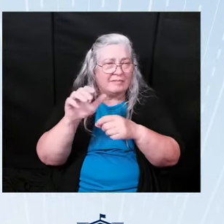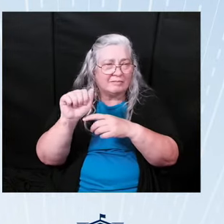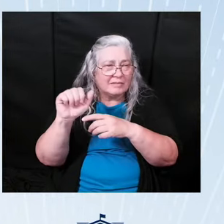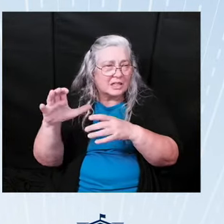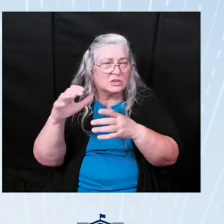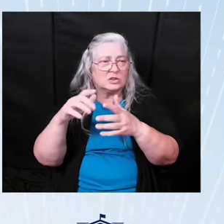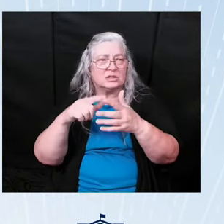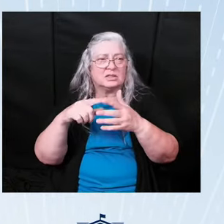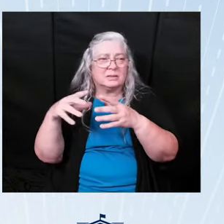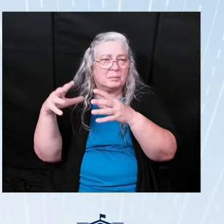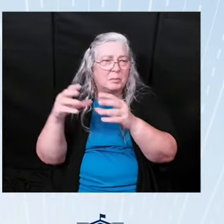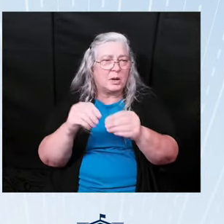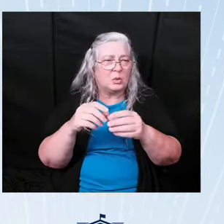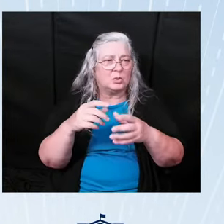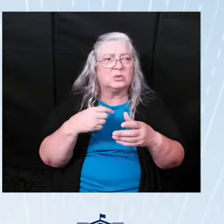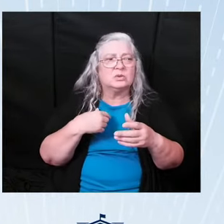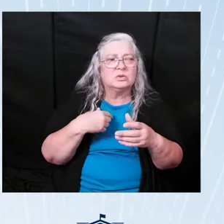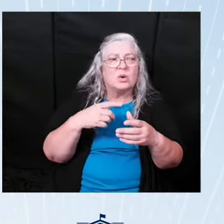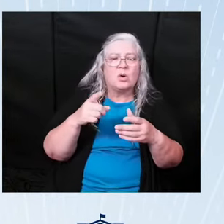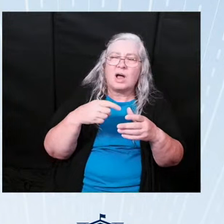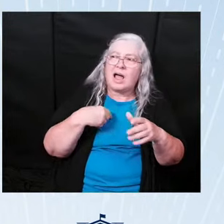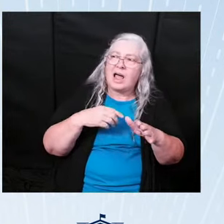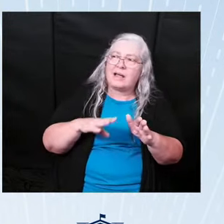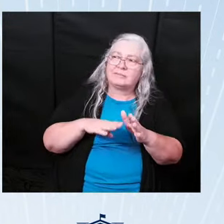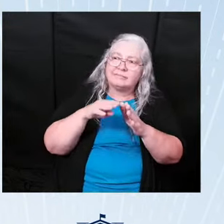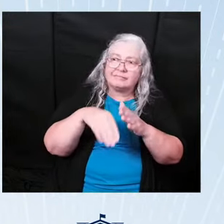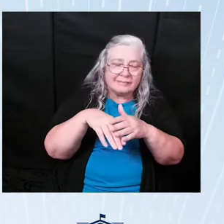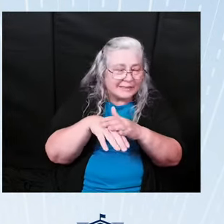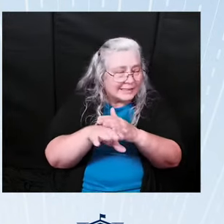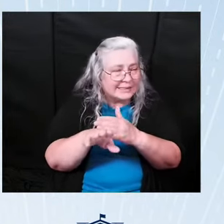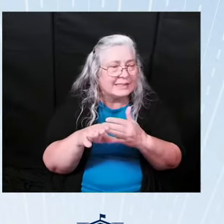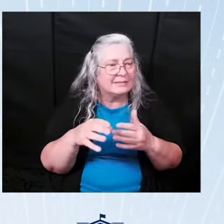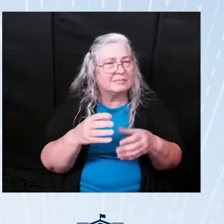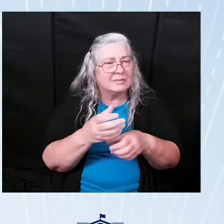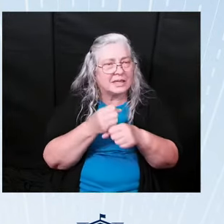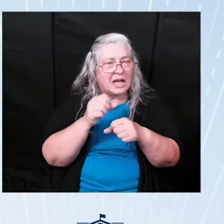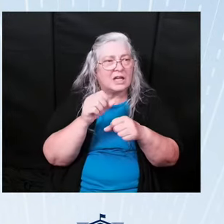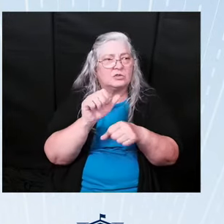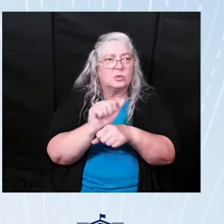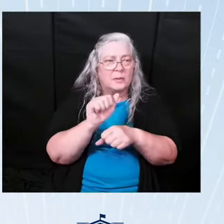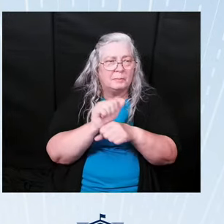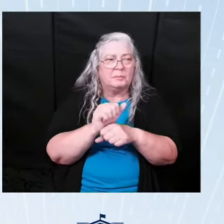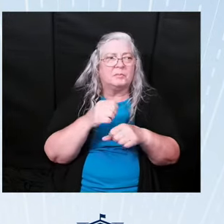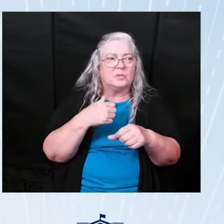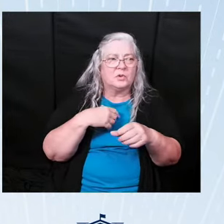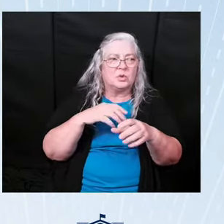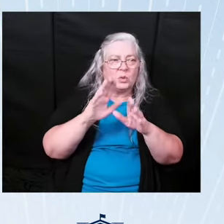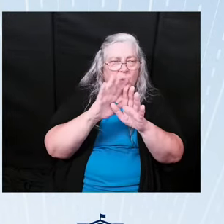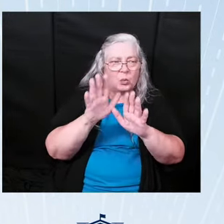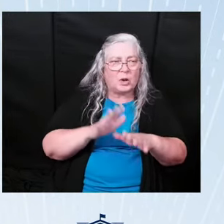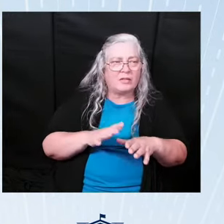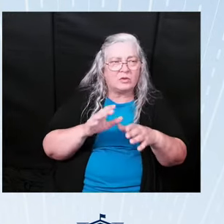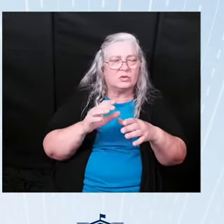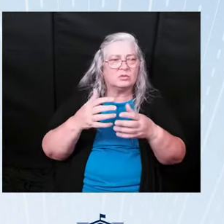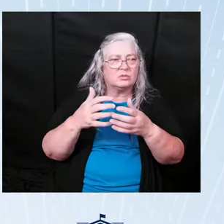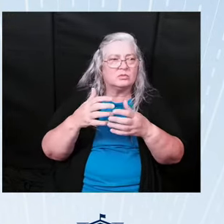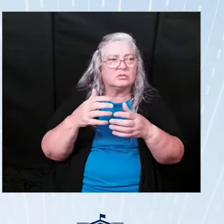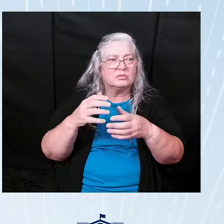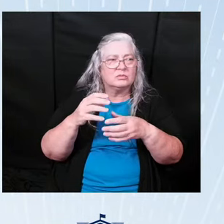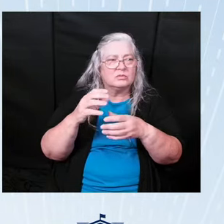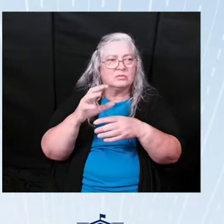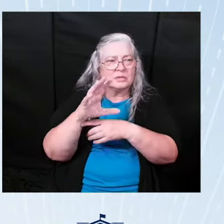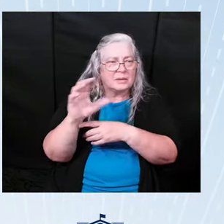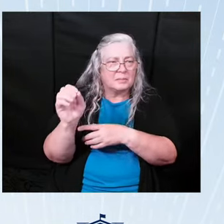at Mojave, Ottawa. The immediate need for this situation is going to be providing hands-on training for those interested